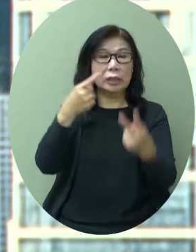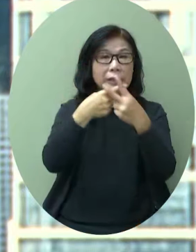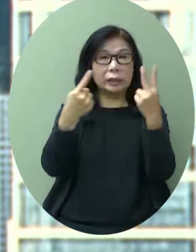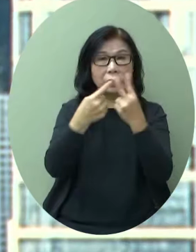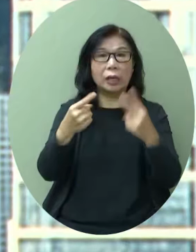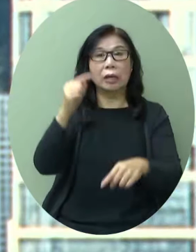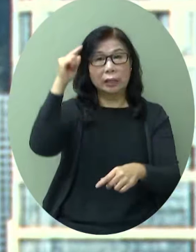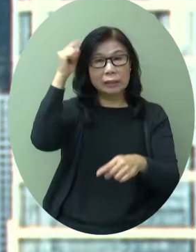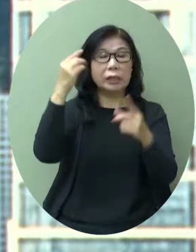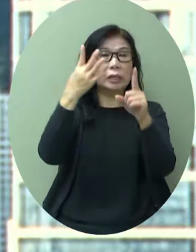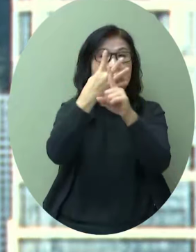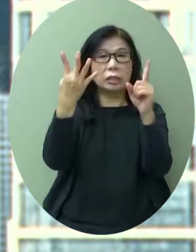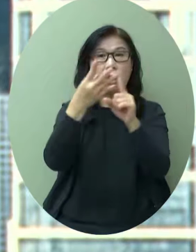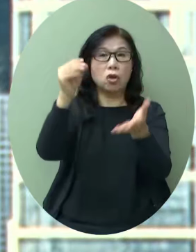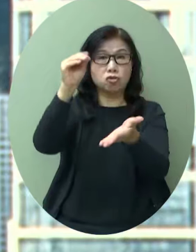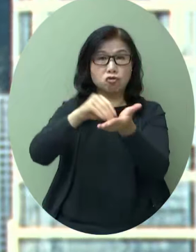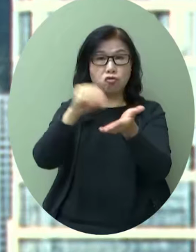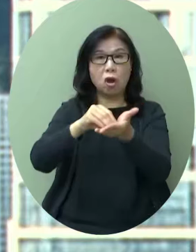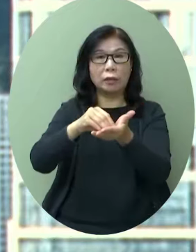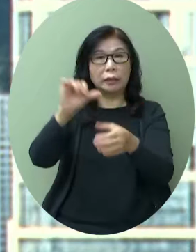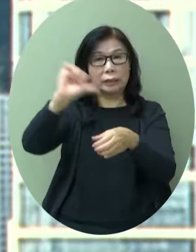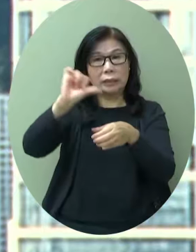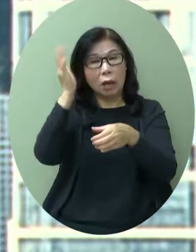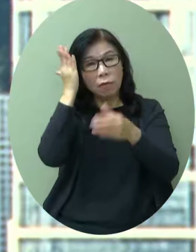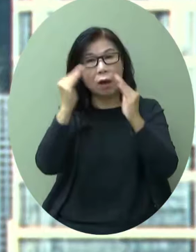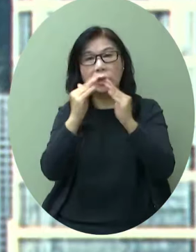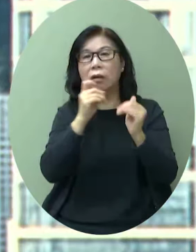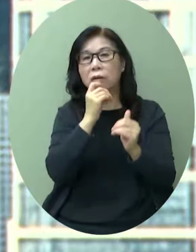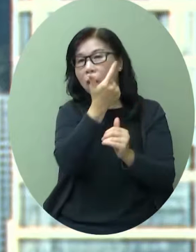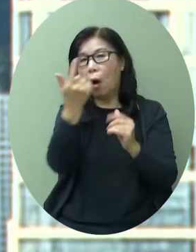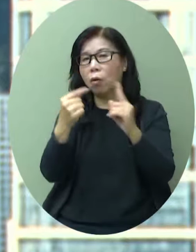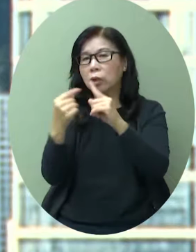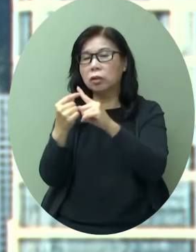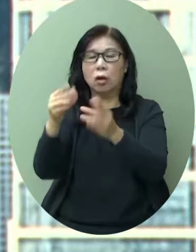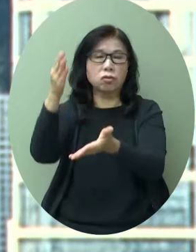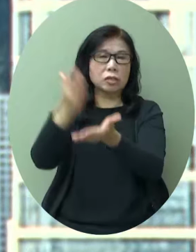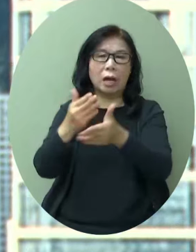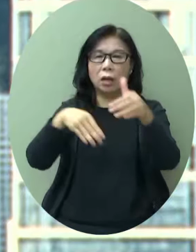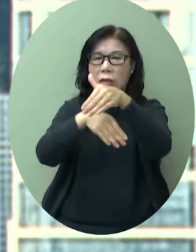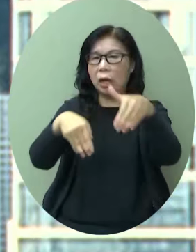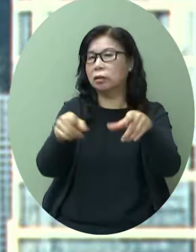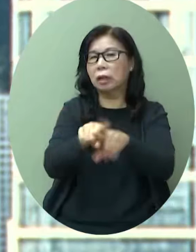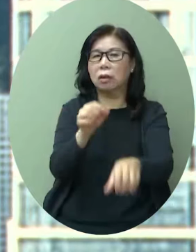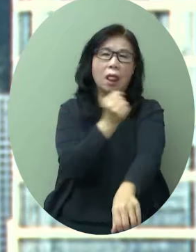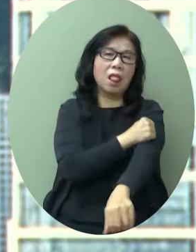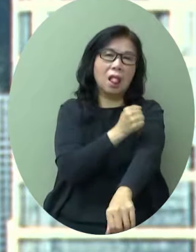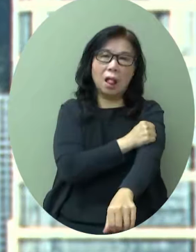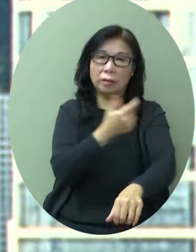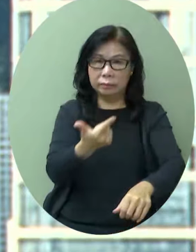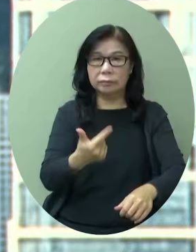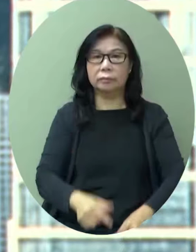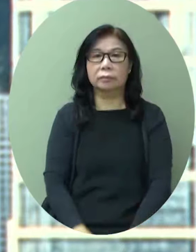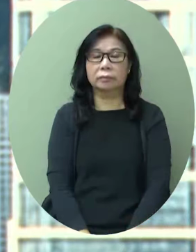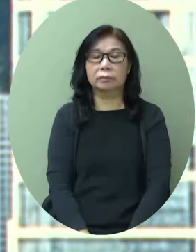quarantine is quite a challenge for many people. So we announced a phase 1 based on that earlier